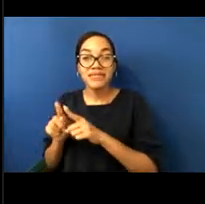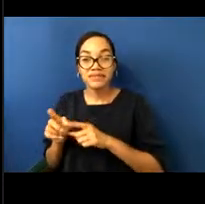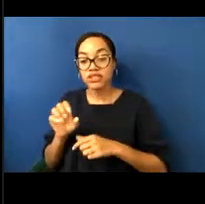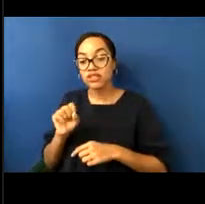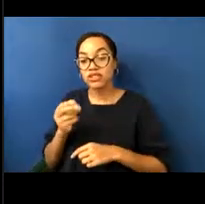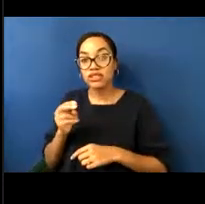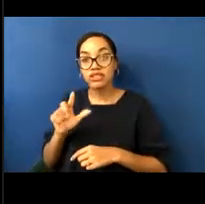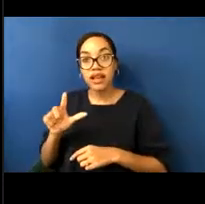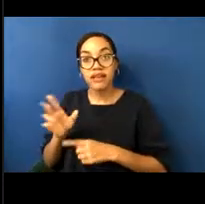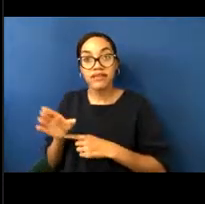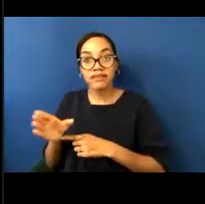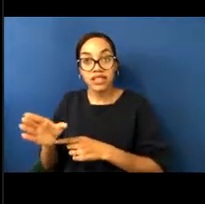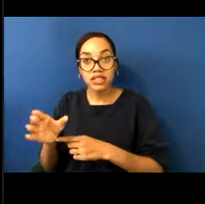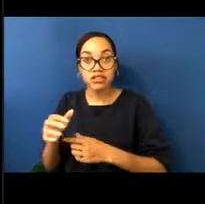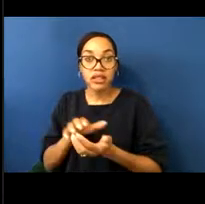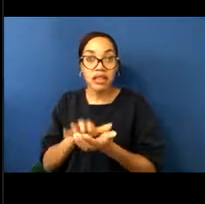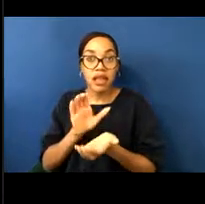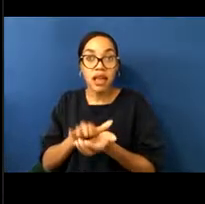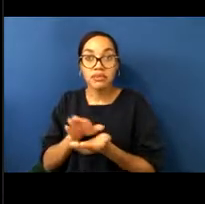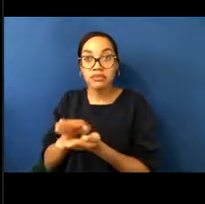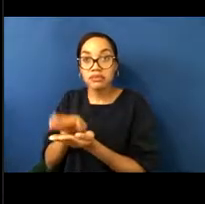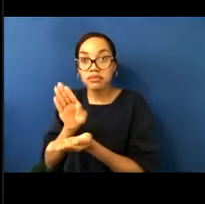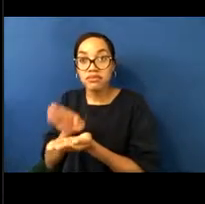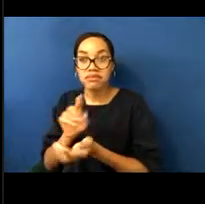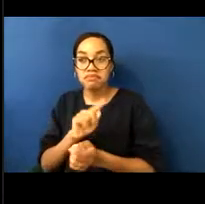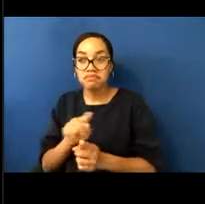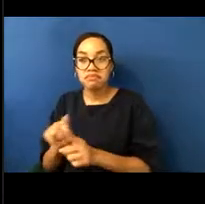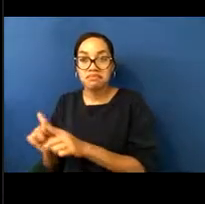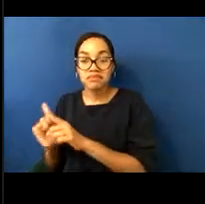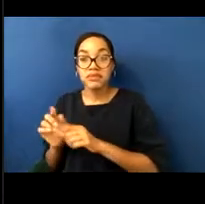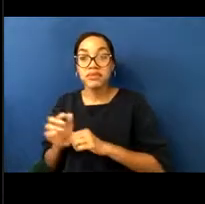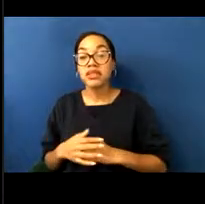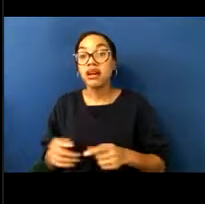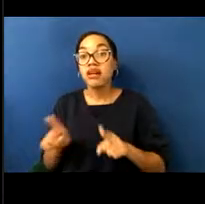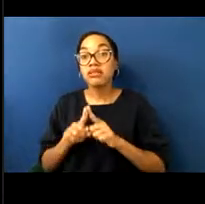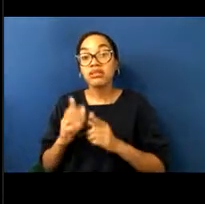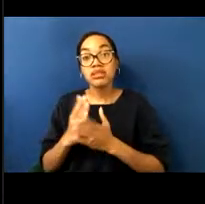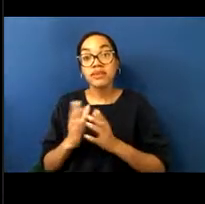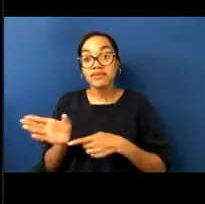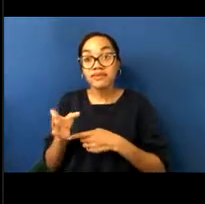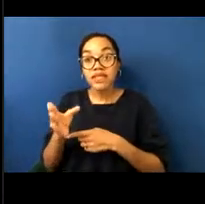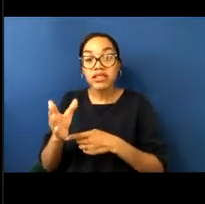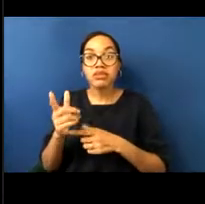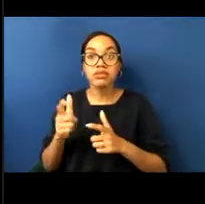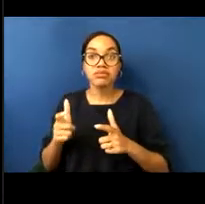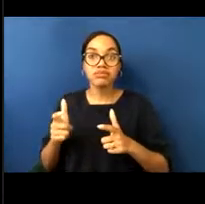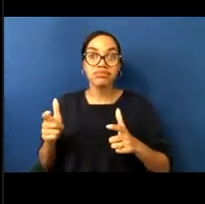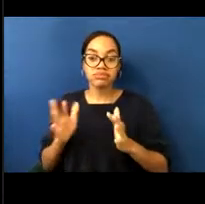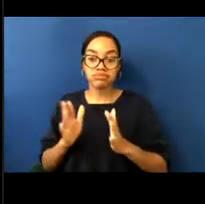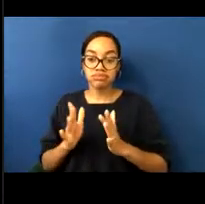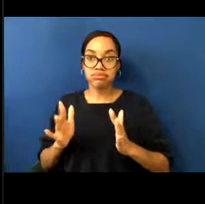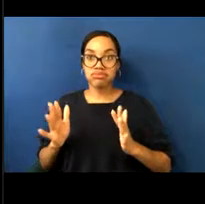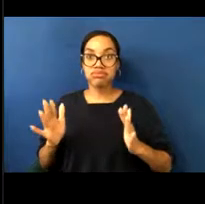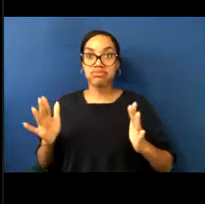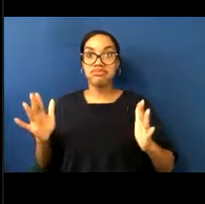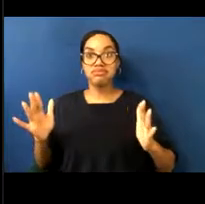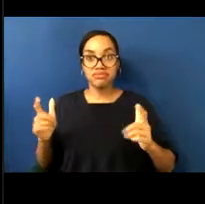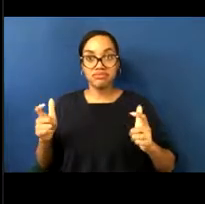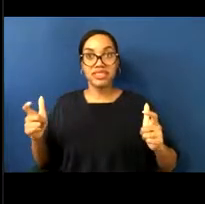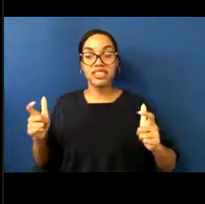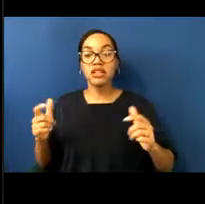shellfish. We can also expect size reductions. Some fish may get bigger in warming water. Some fish may get smaller.